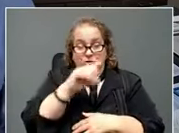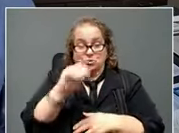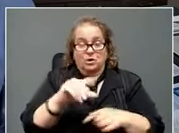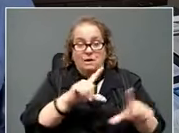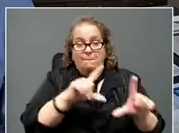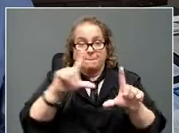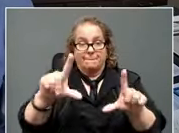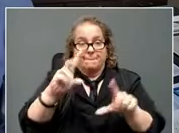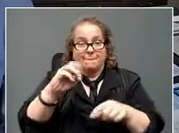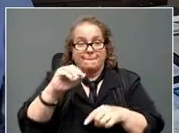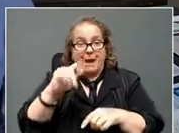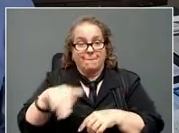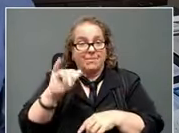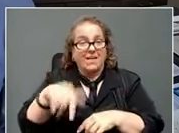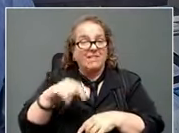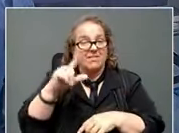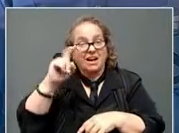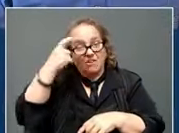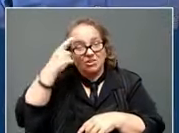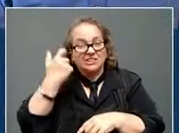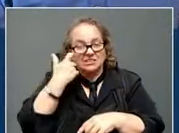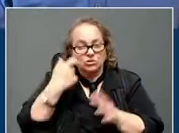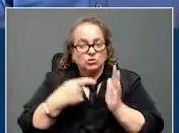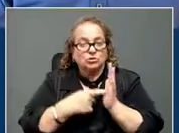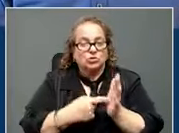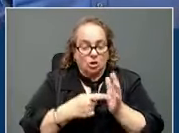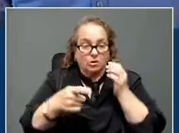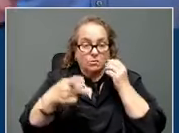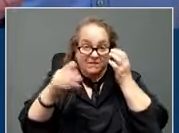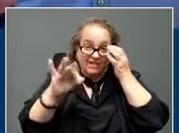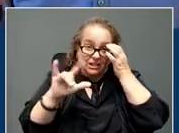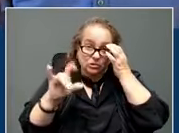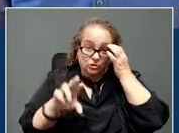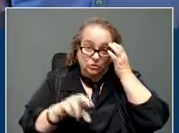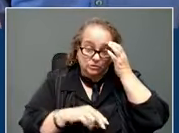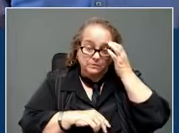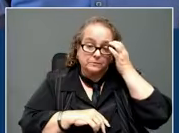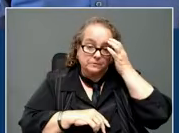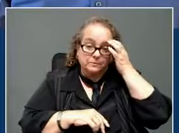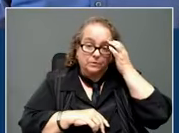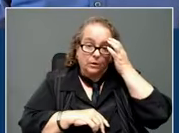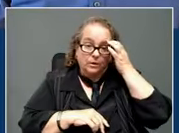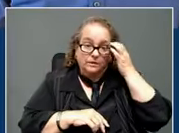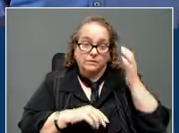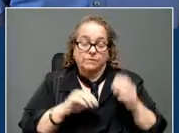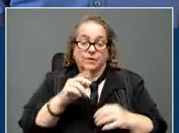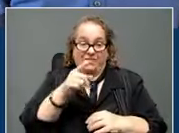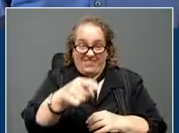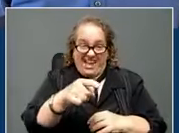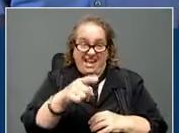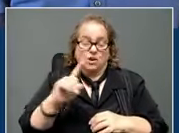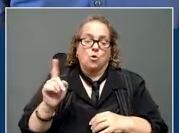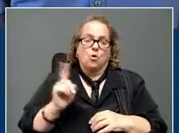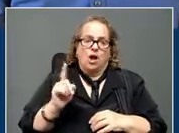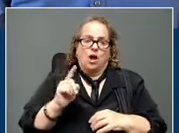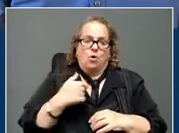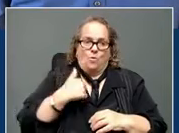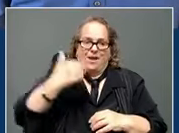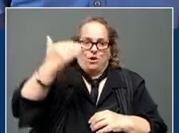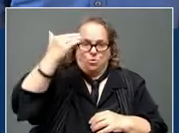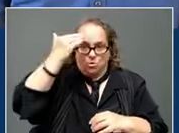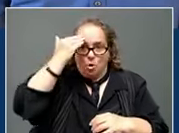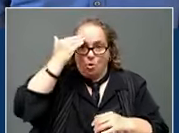that the governor just showed for the Pfizer? So these are locations that we know